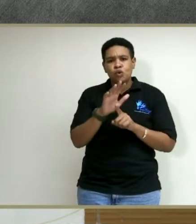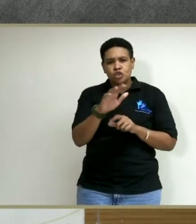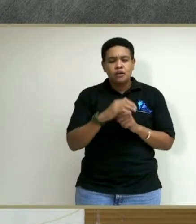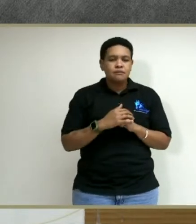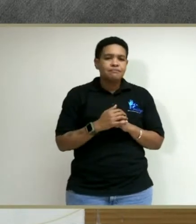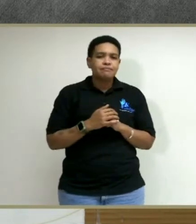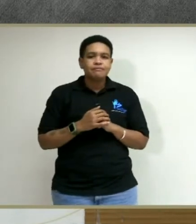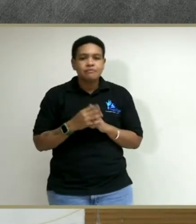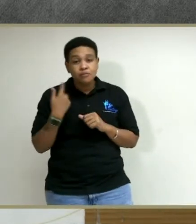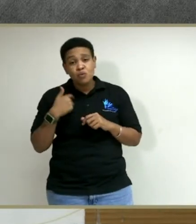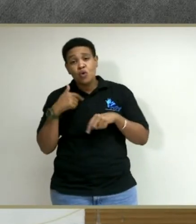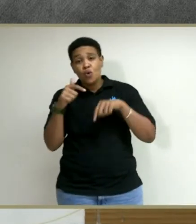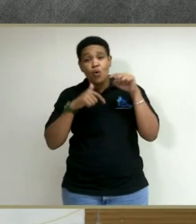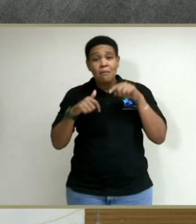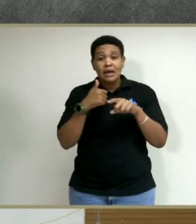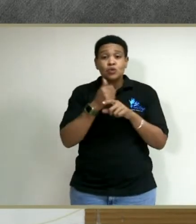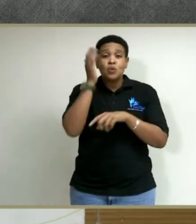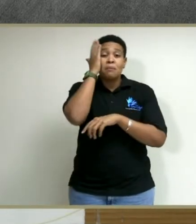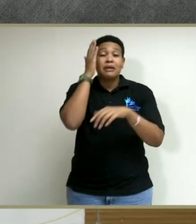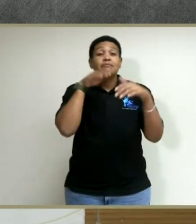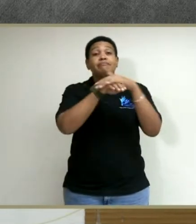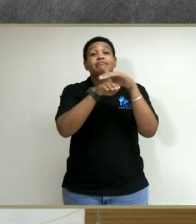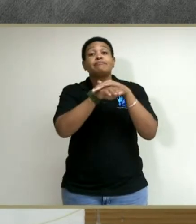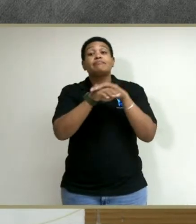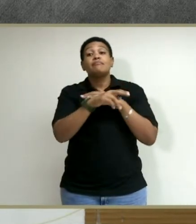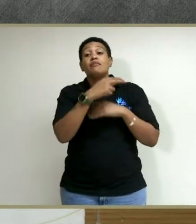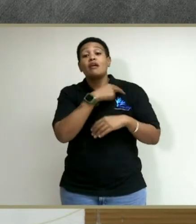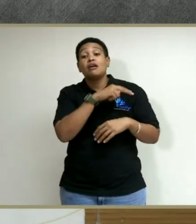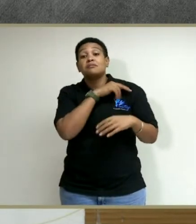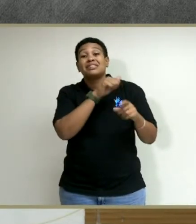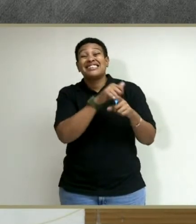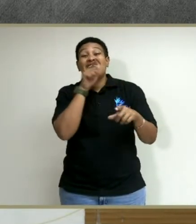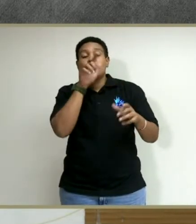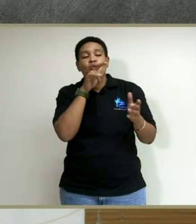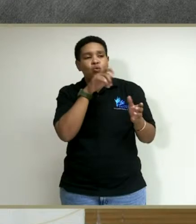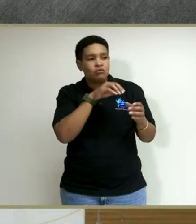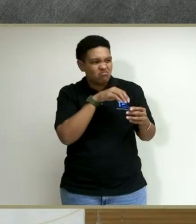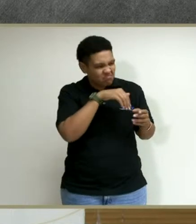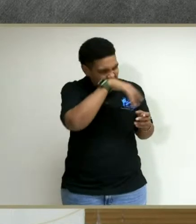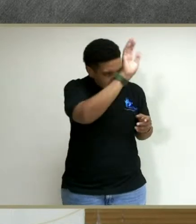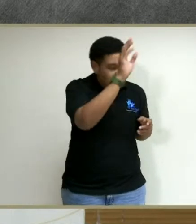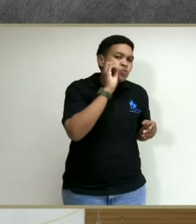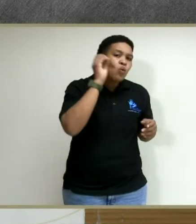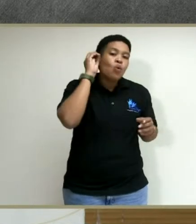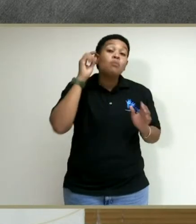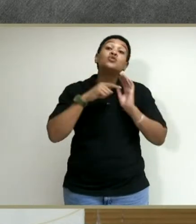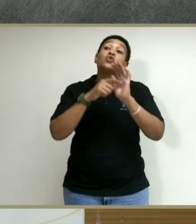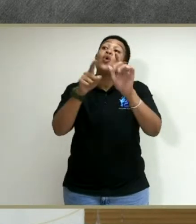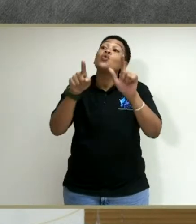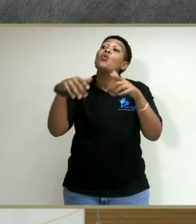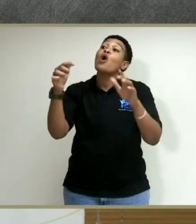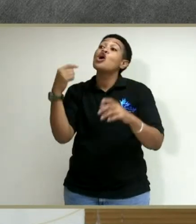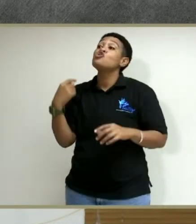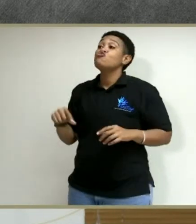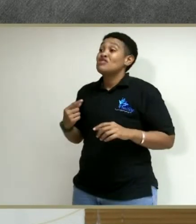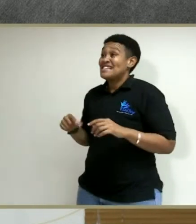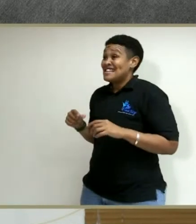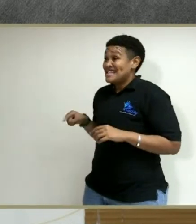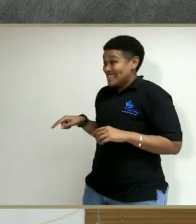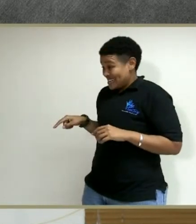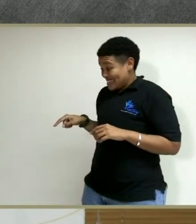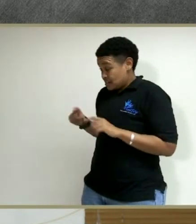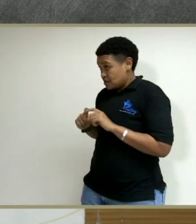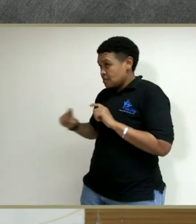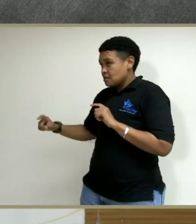We go back to the bed occupancy levels with this chart, just again to show you that the green is where we want